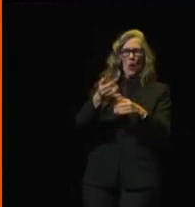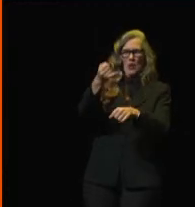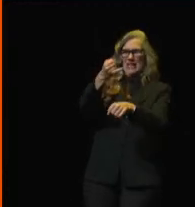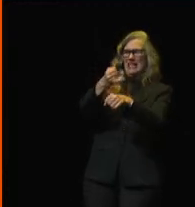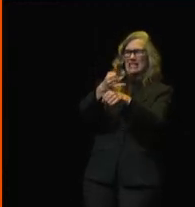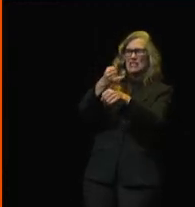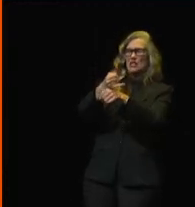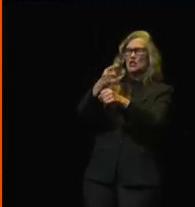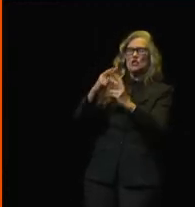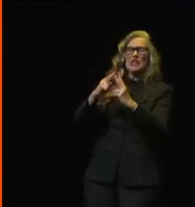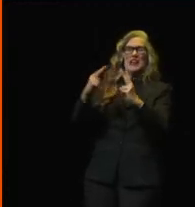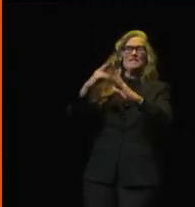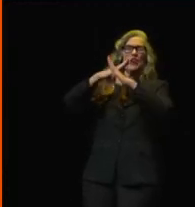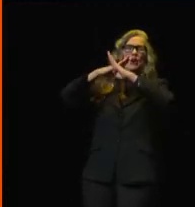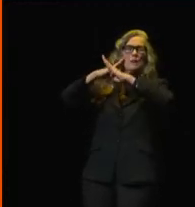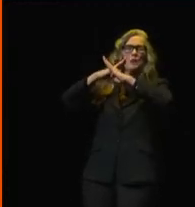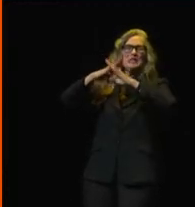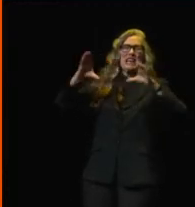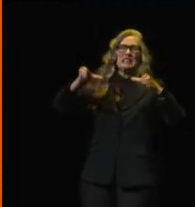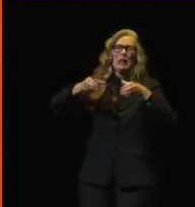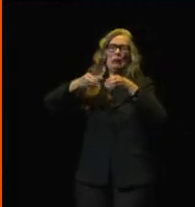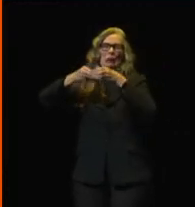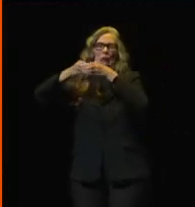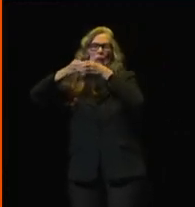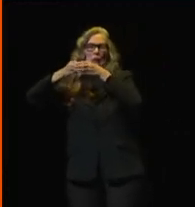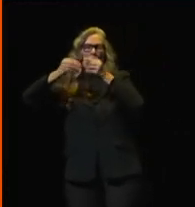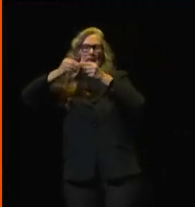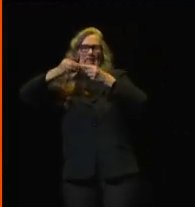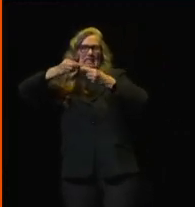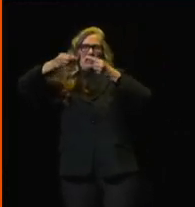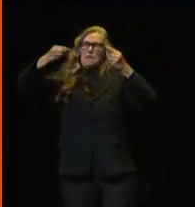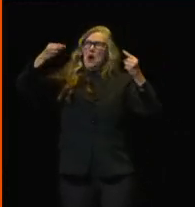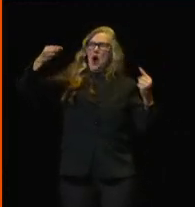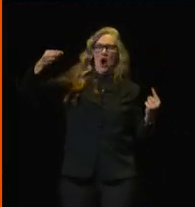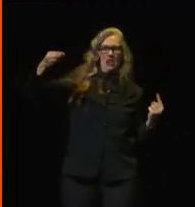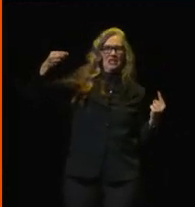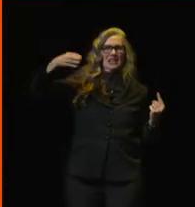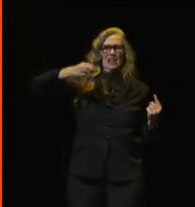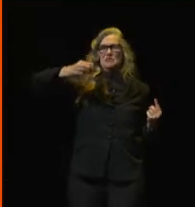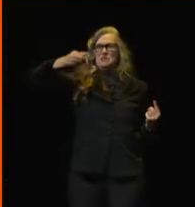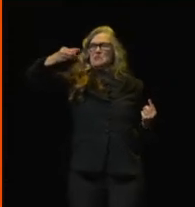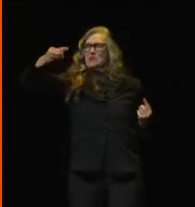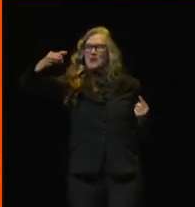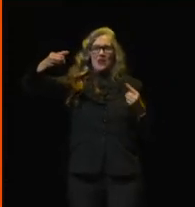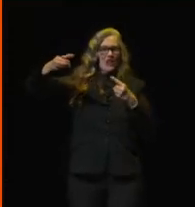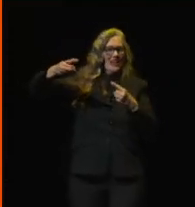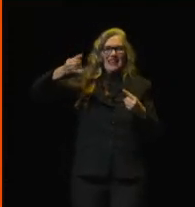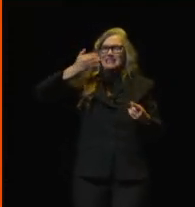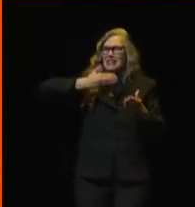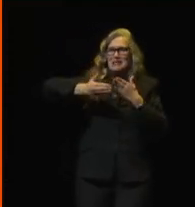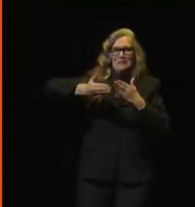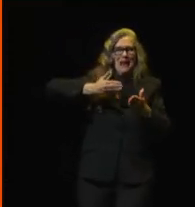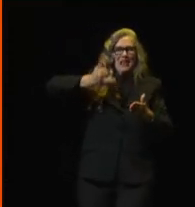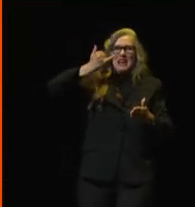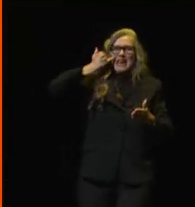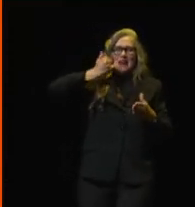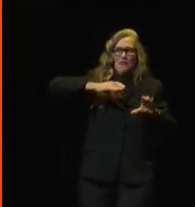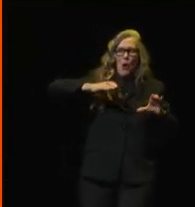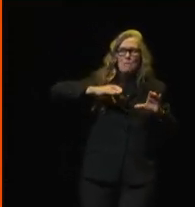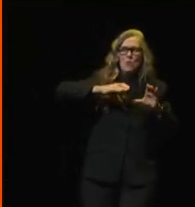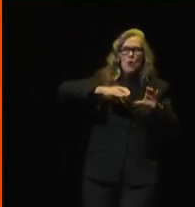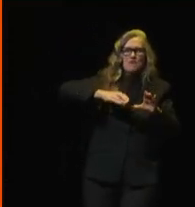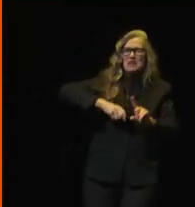Reserve, could be changed by a dogged, determined, persistent movement